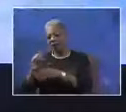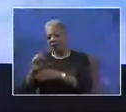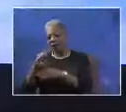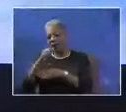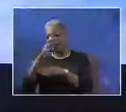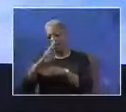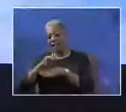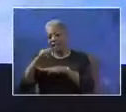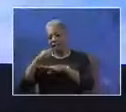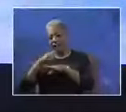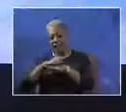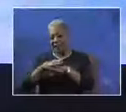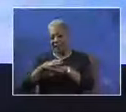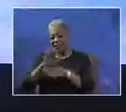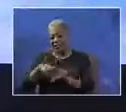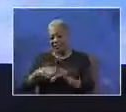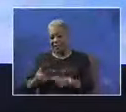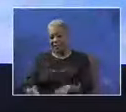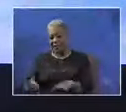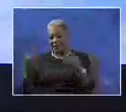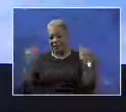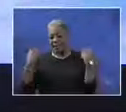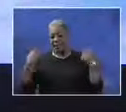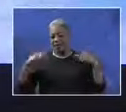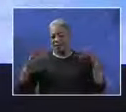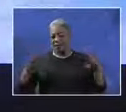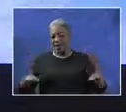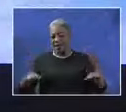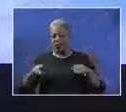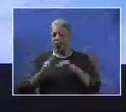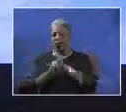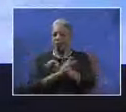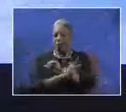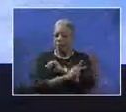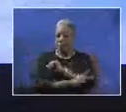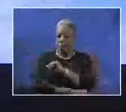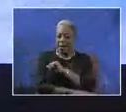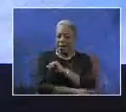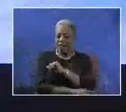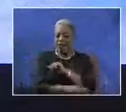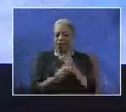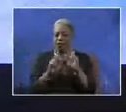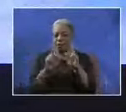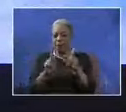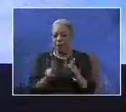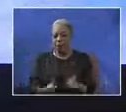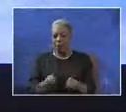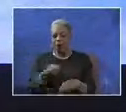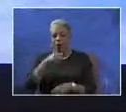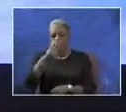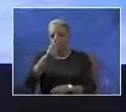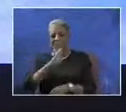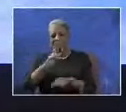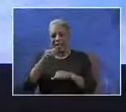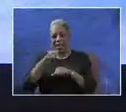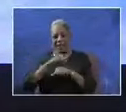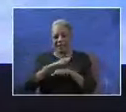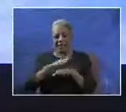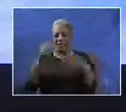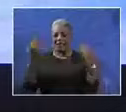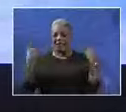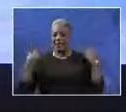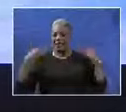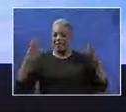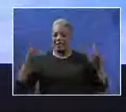the recalcitrant and stubborn Pharaoh. God sends this angel to Israel from Dan